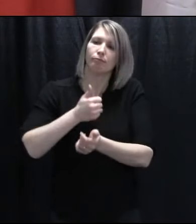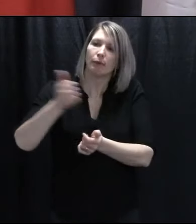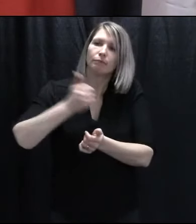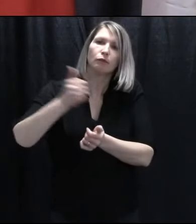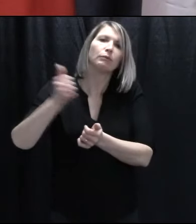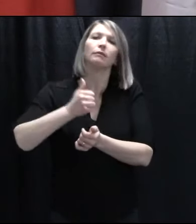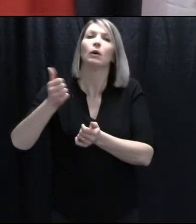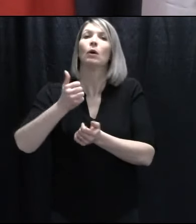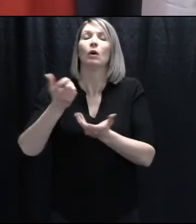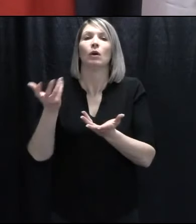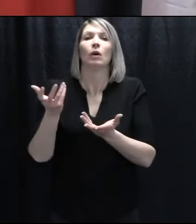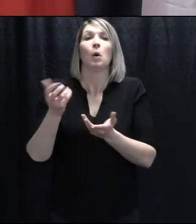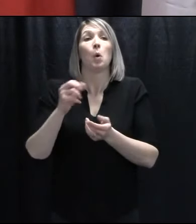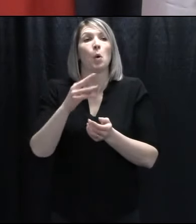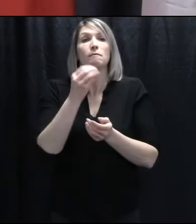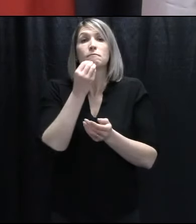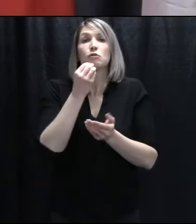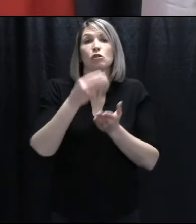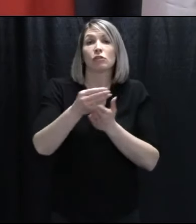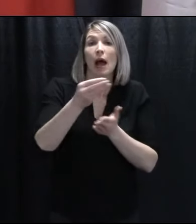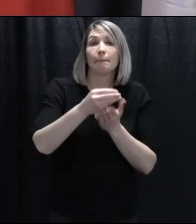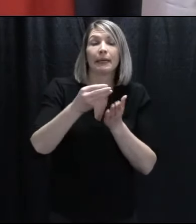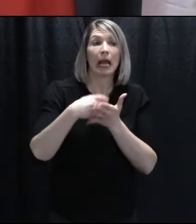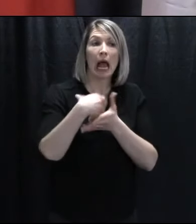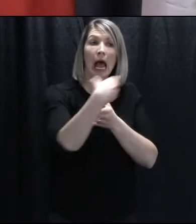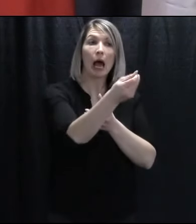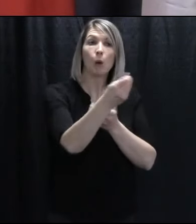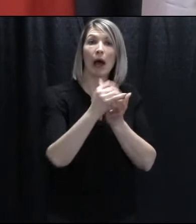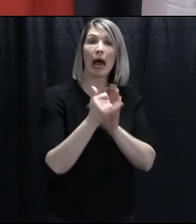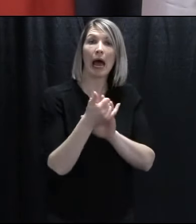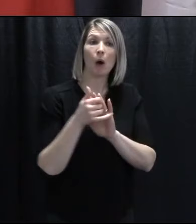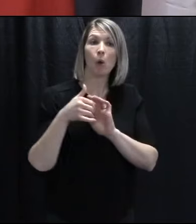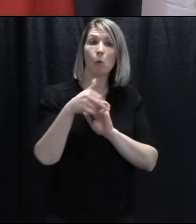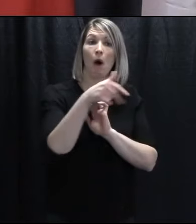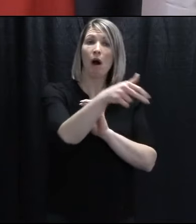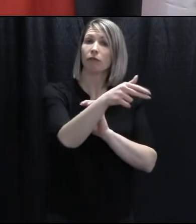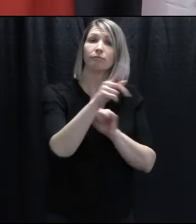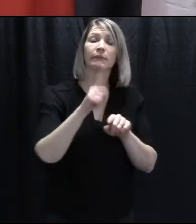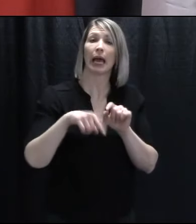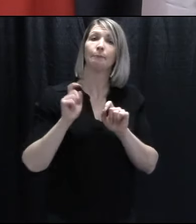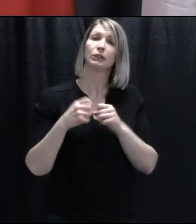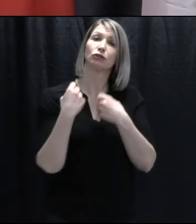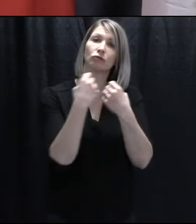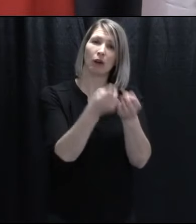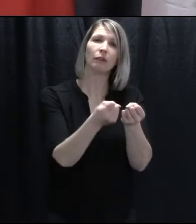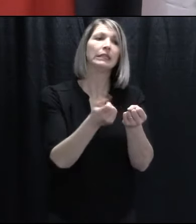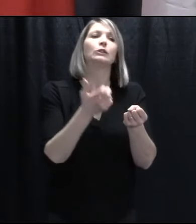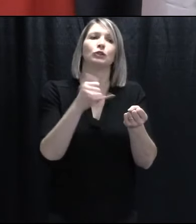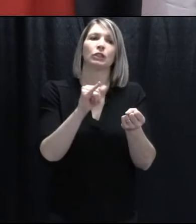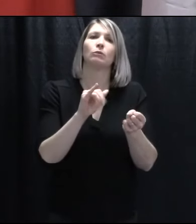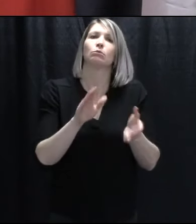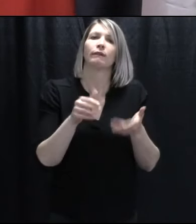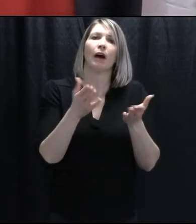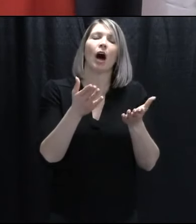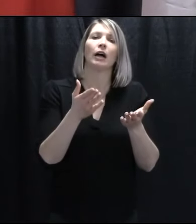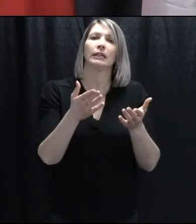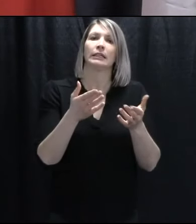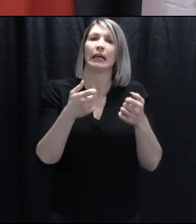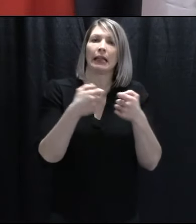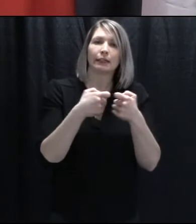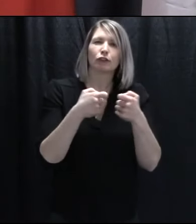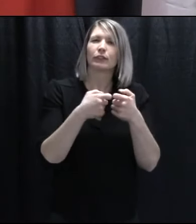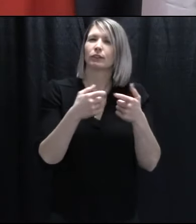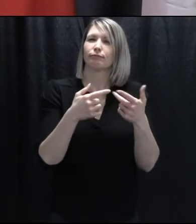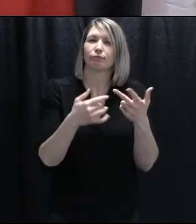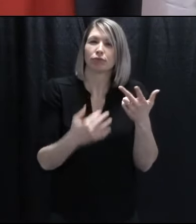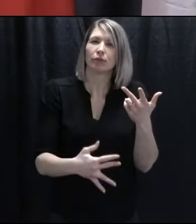event, to travel to appointments that would be necessary, healthcare appointments that are still ongoing around the province. Because keep in mind, even though our